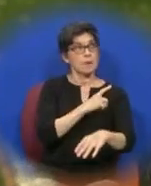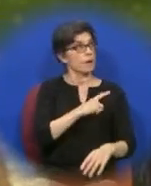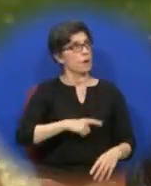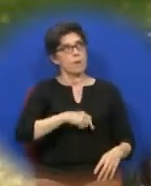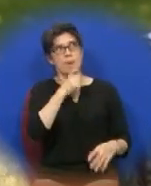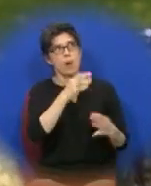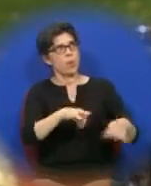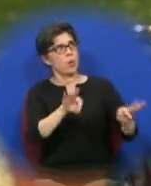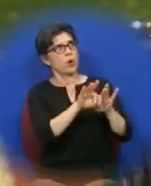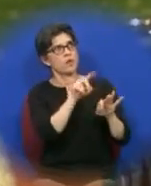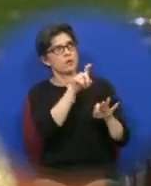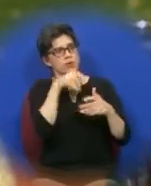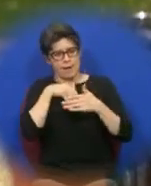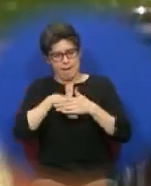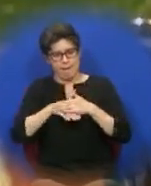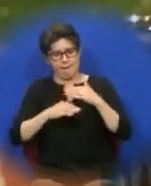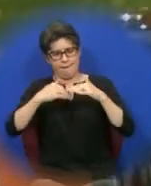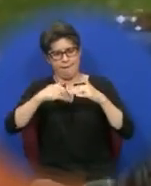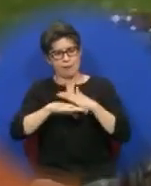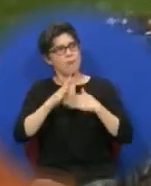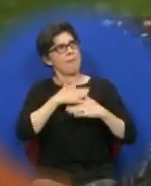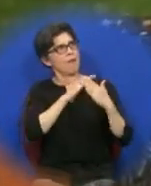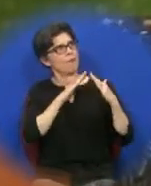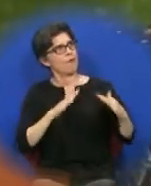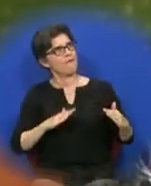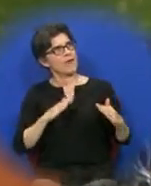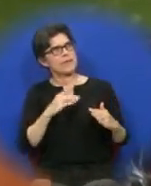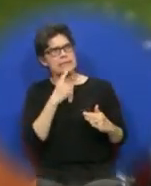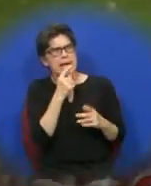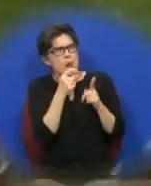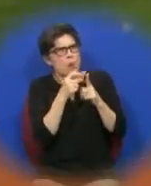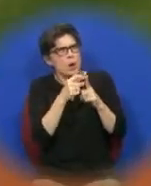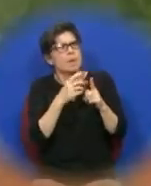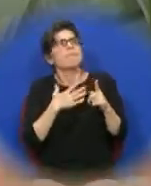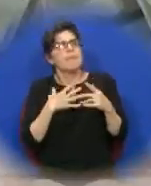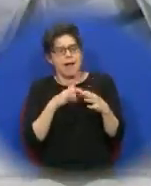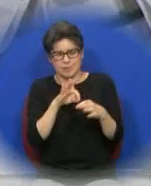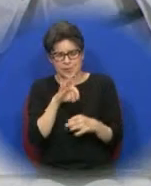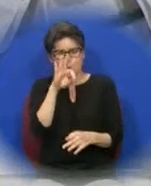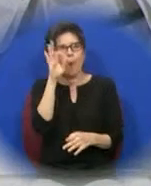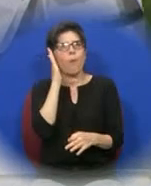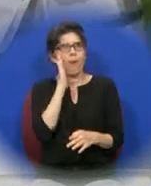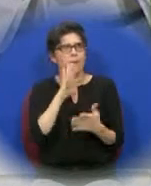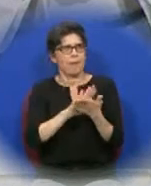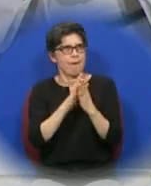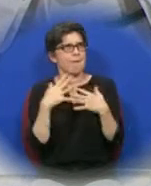worthy that you should enter under my roof, but only say the word, and my soul shall be healed.